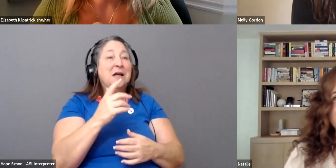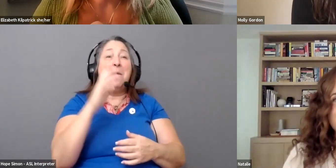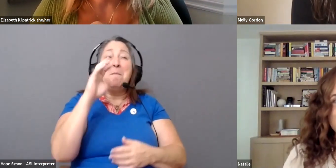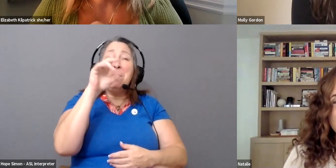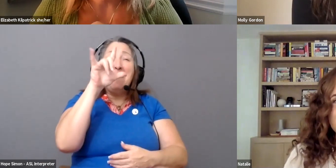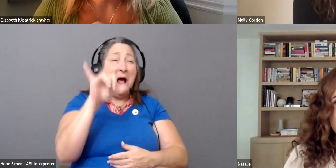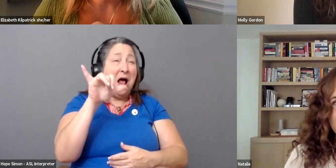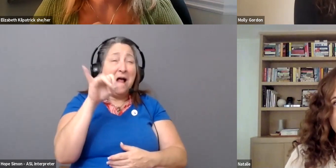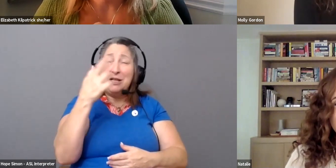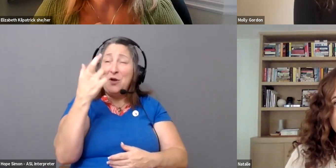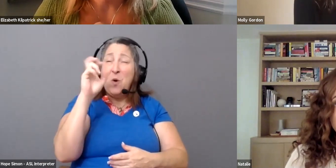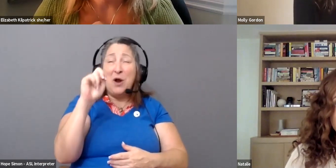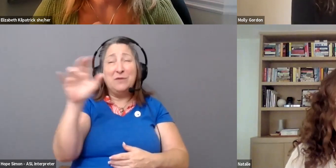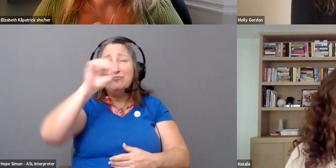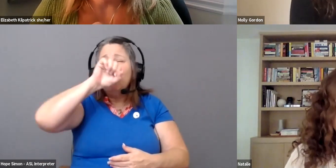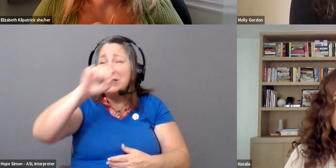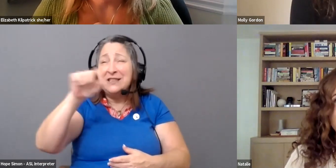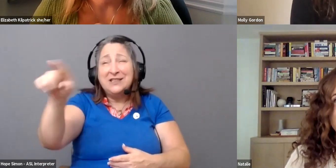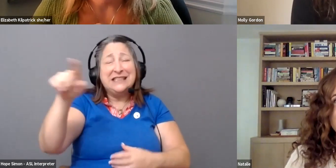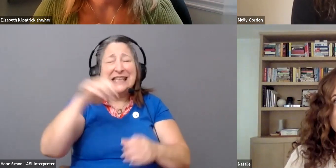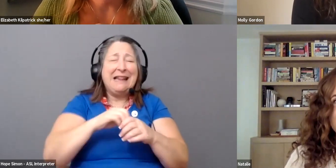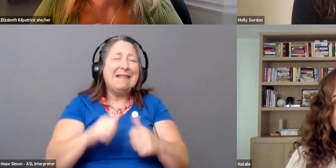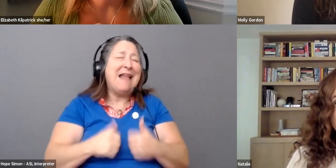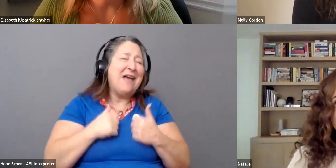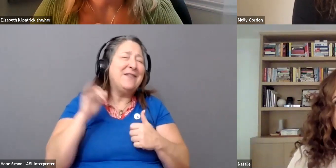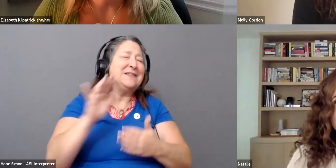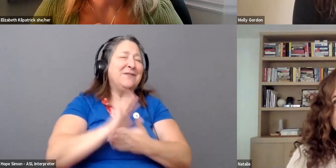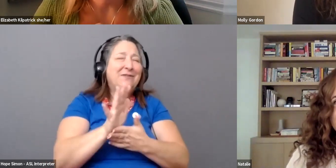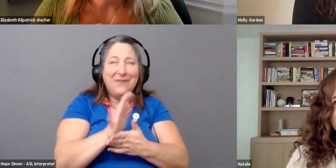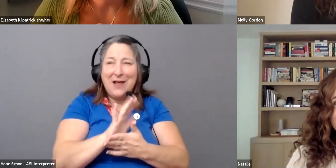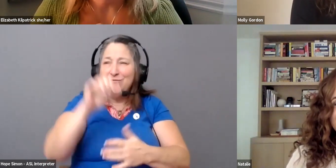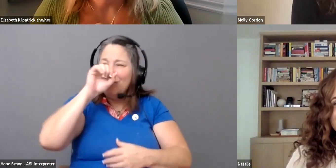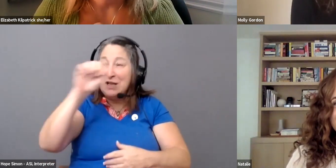real gem in life and in this film, so I hope everyone gets